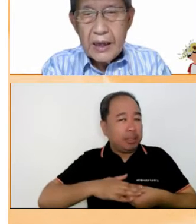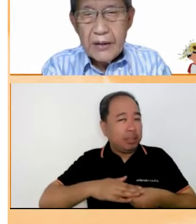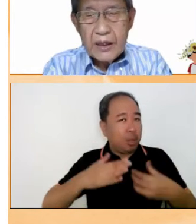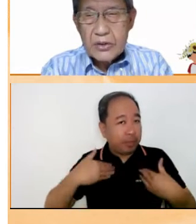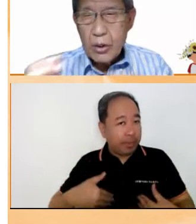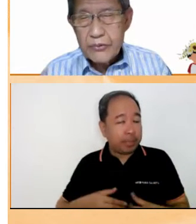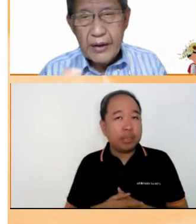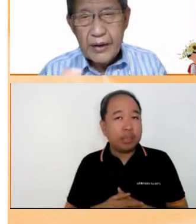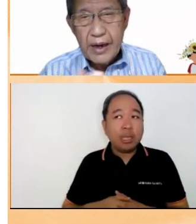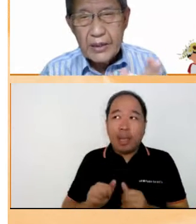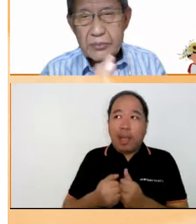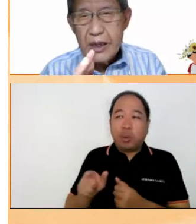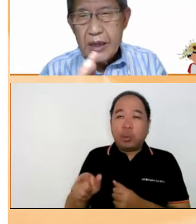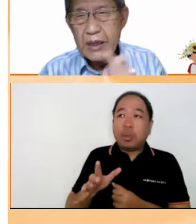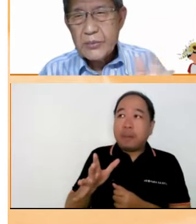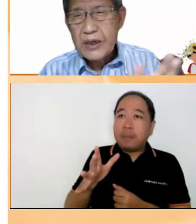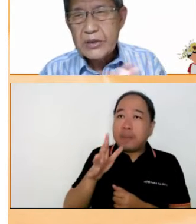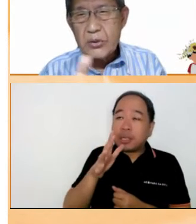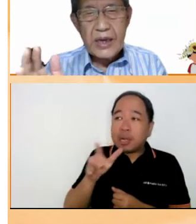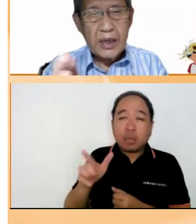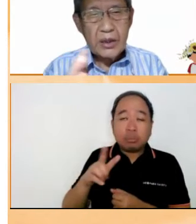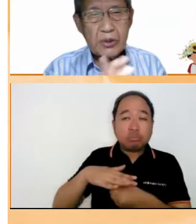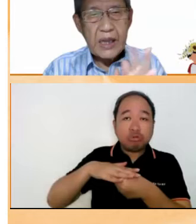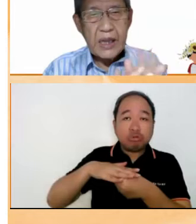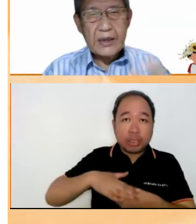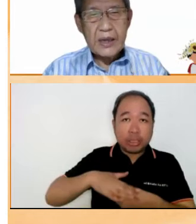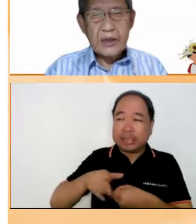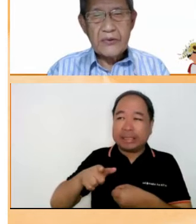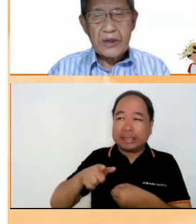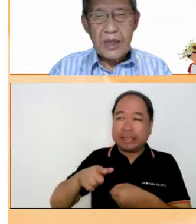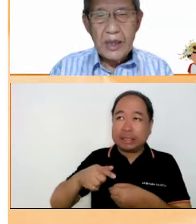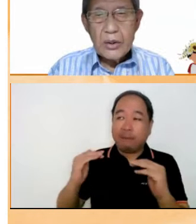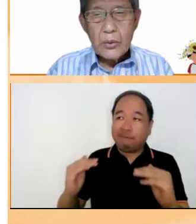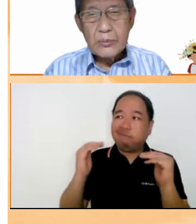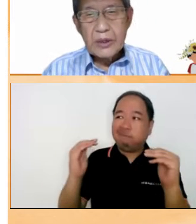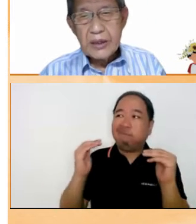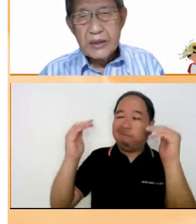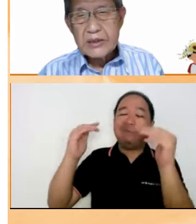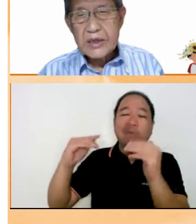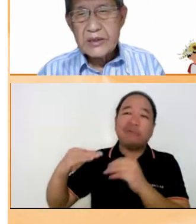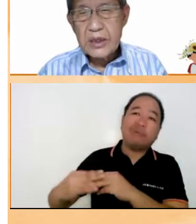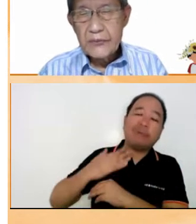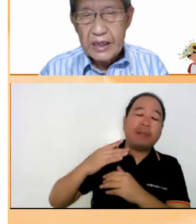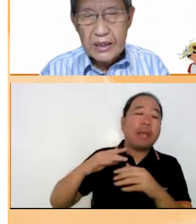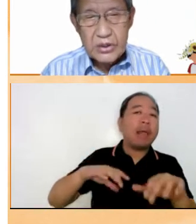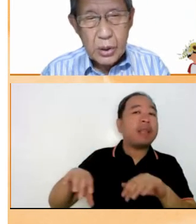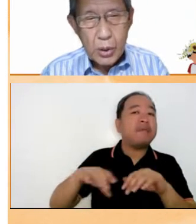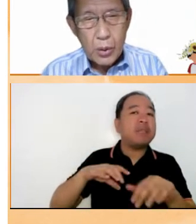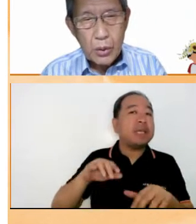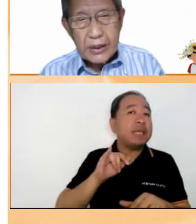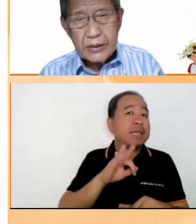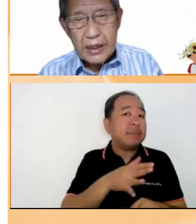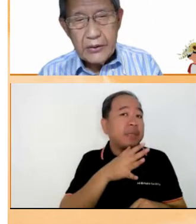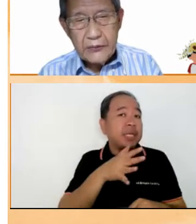Maternal levels of stress has been associated with higher reactivity when maternal sensitivity is